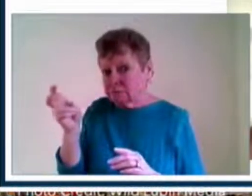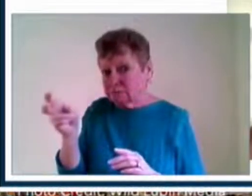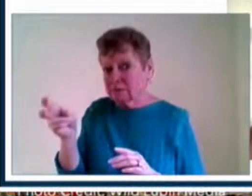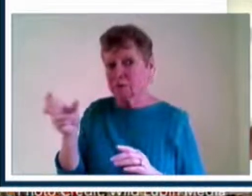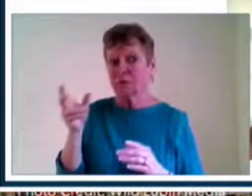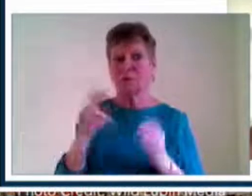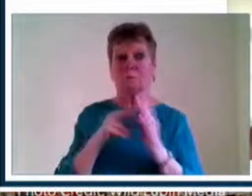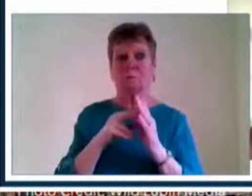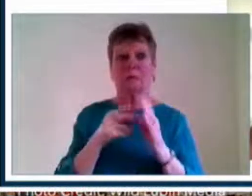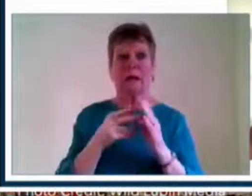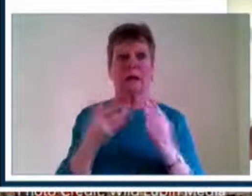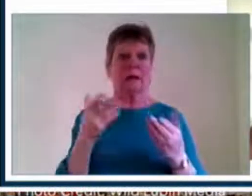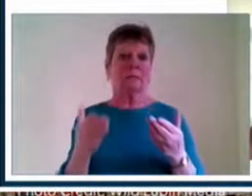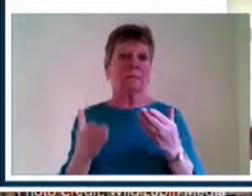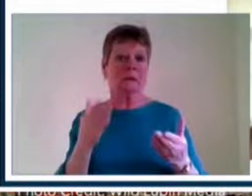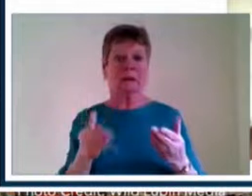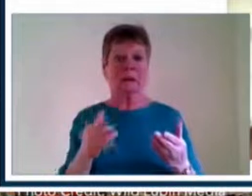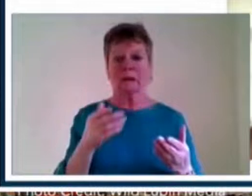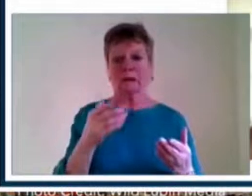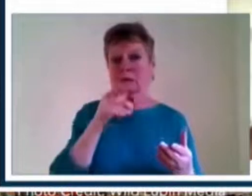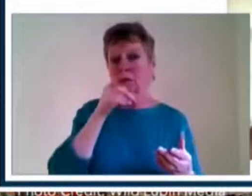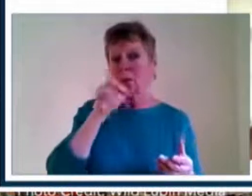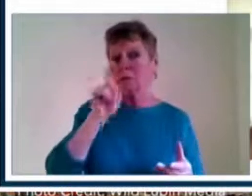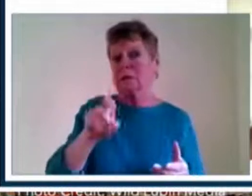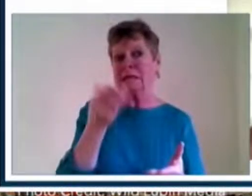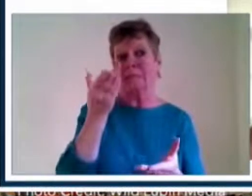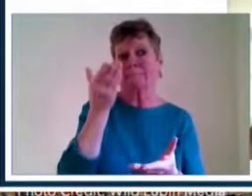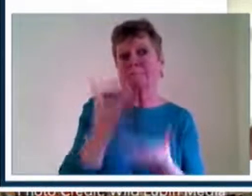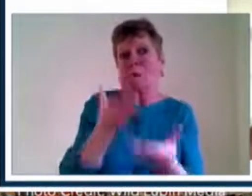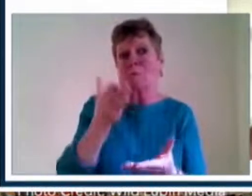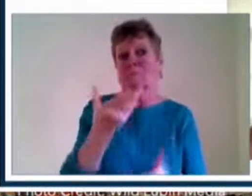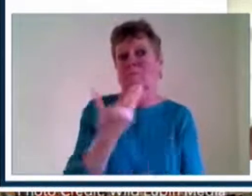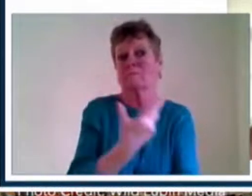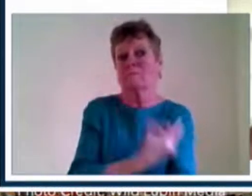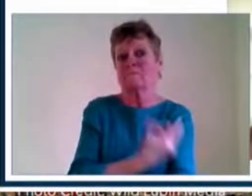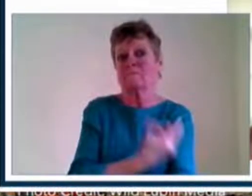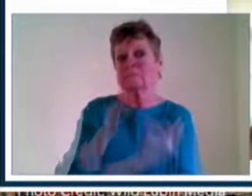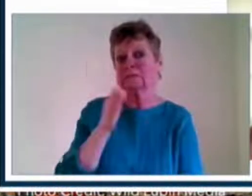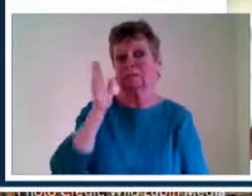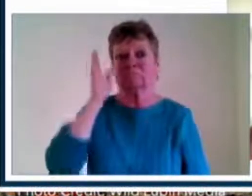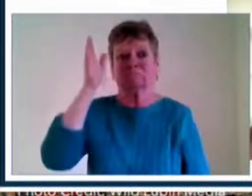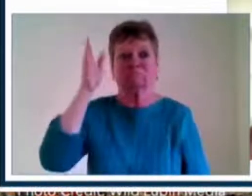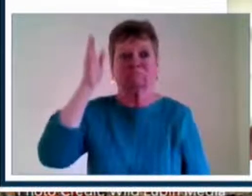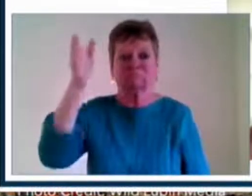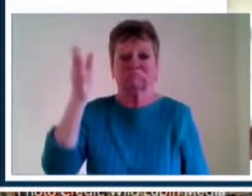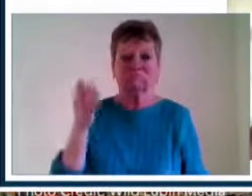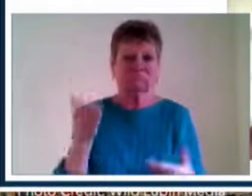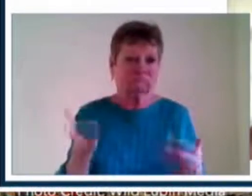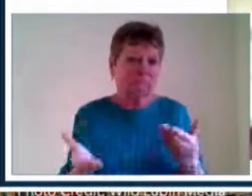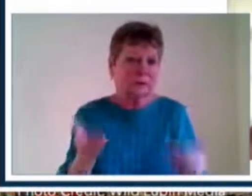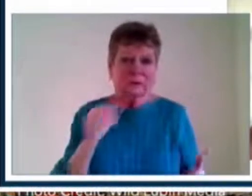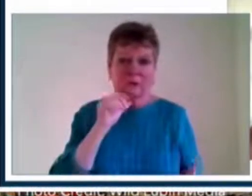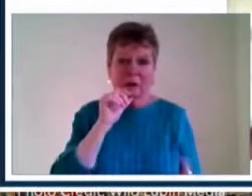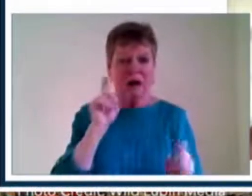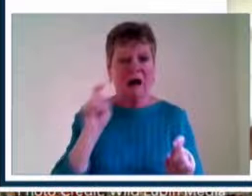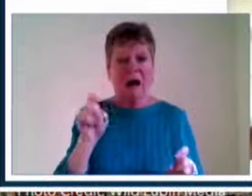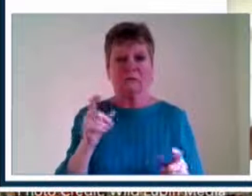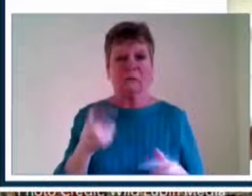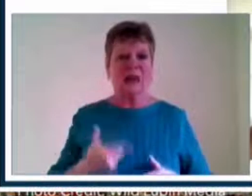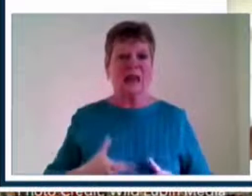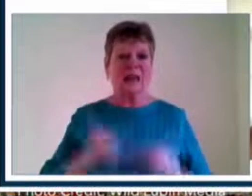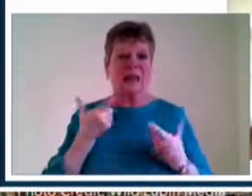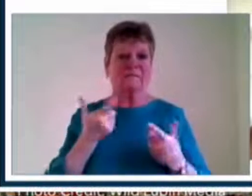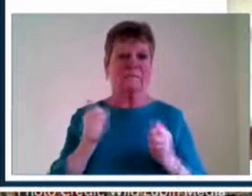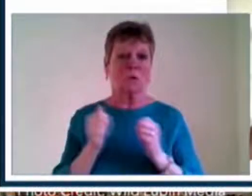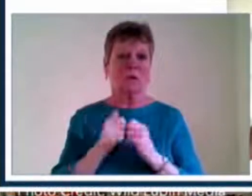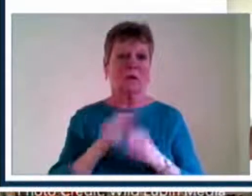might be able to move away from a proof of vaccine policy as we enter into a phase of living with COVID, and part of that would be not